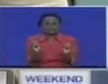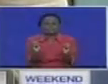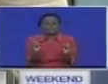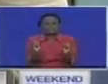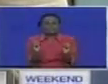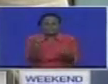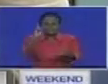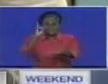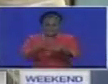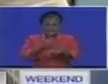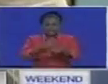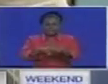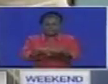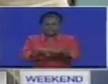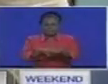Now, when